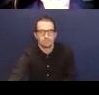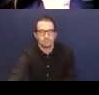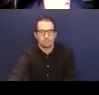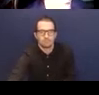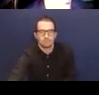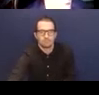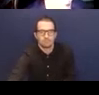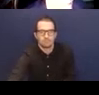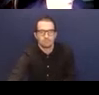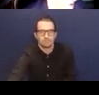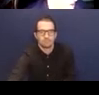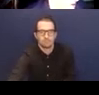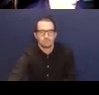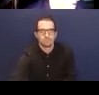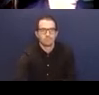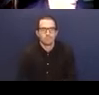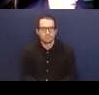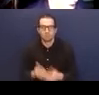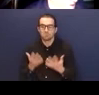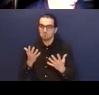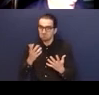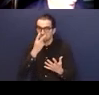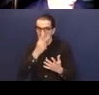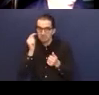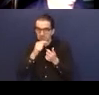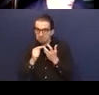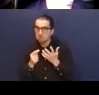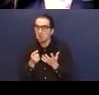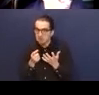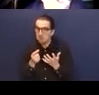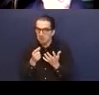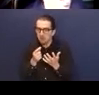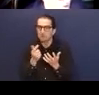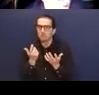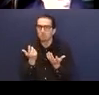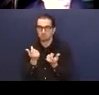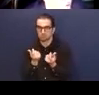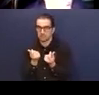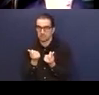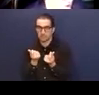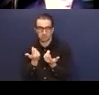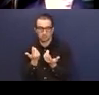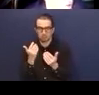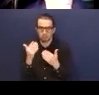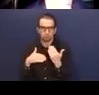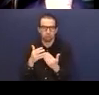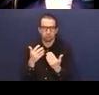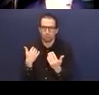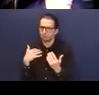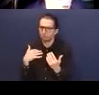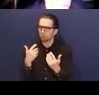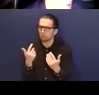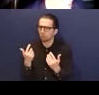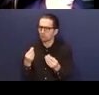therefore businesses that don't get us in. So that statistic is being used to encourage people to